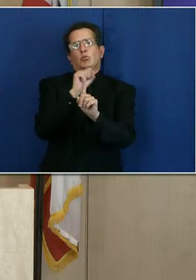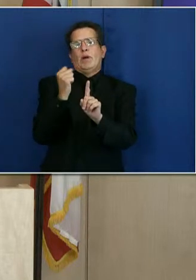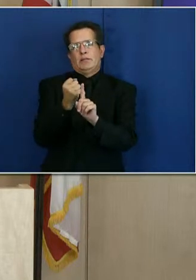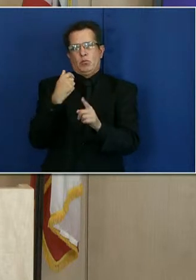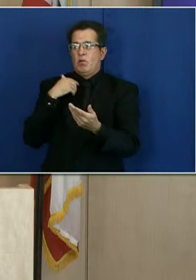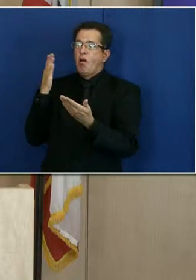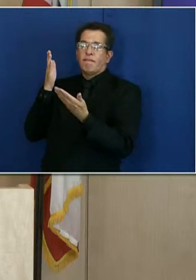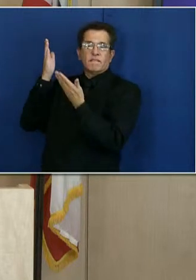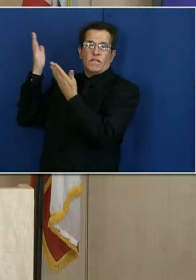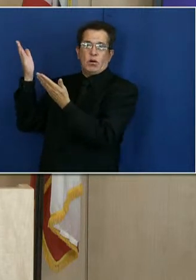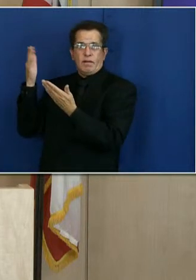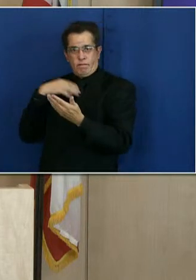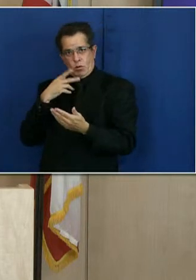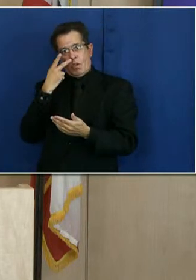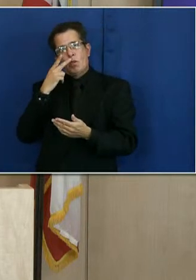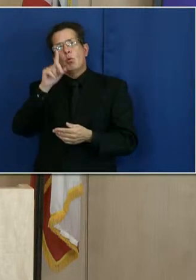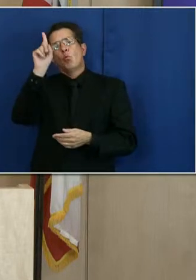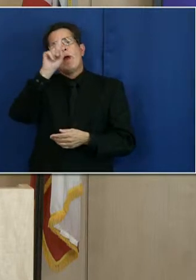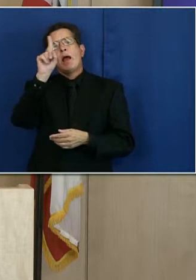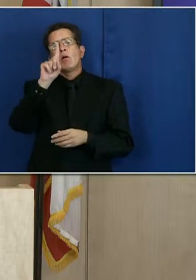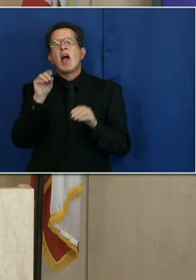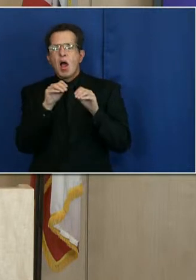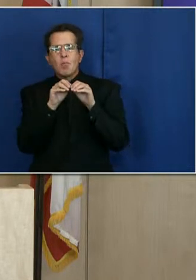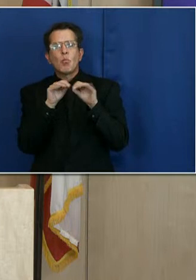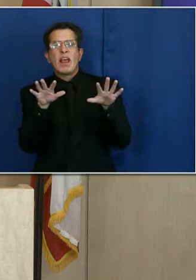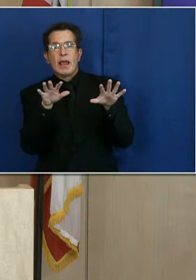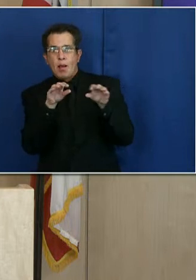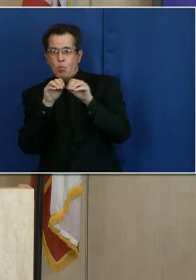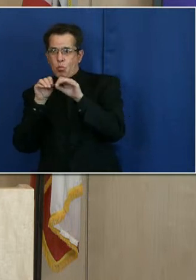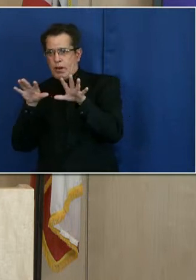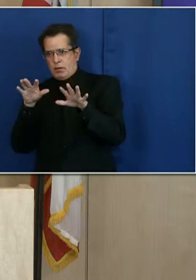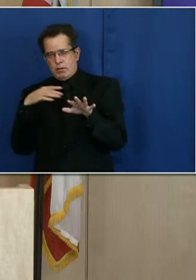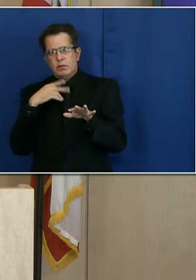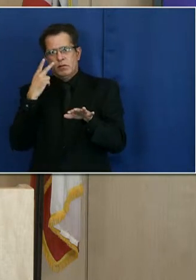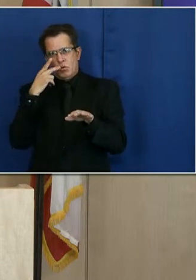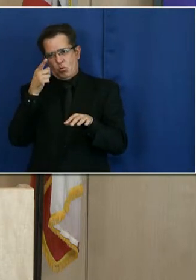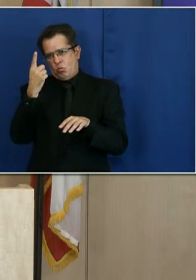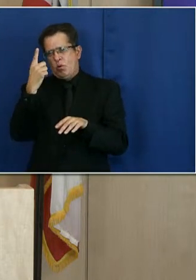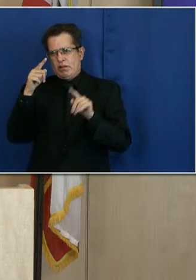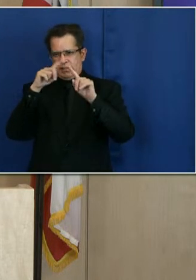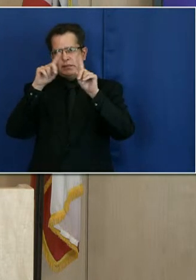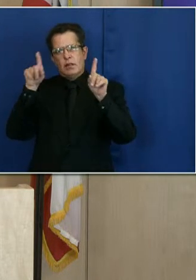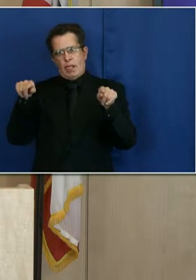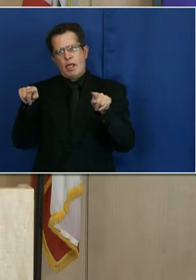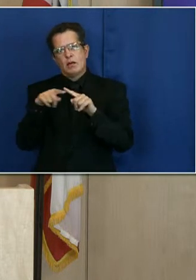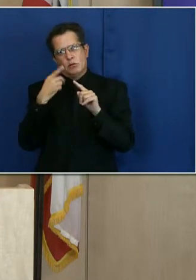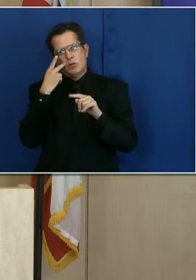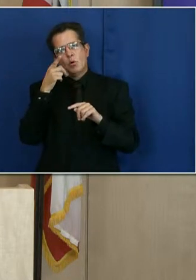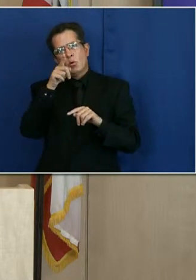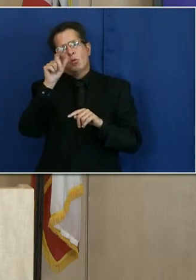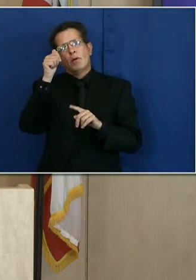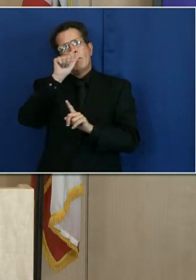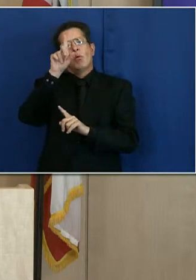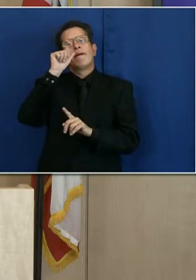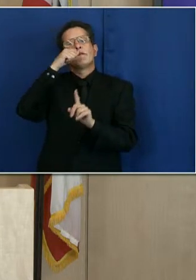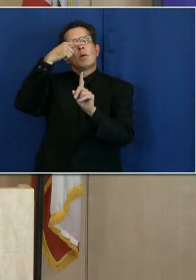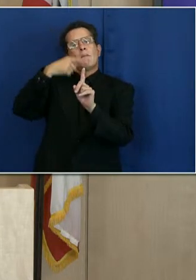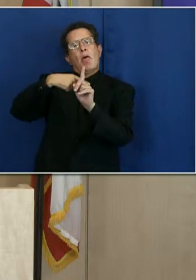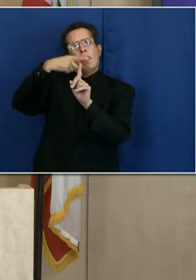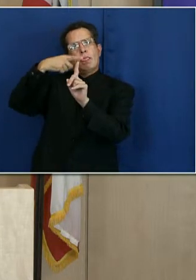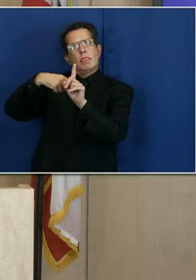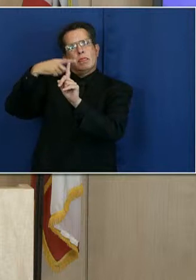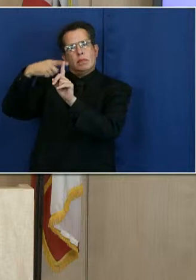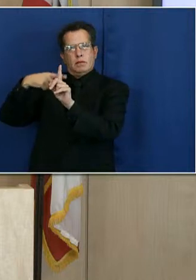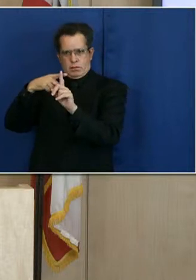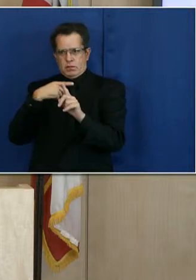If we look at the outbreaks, and actually on one of the slides where I showed you the outbreaks by month, we are